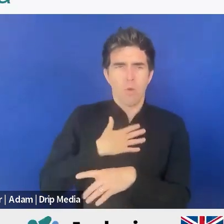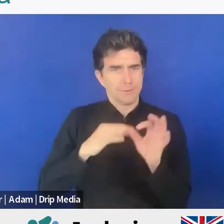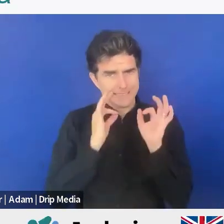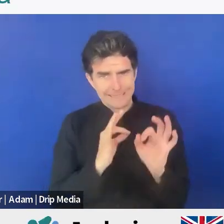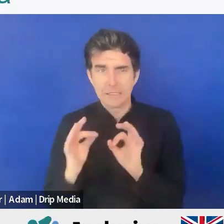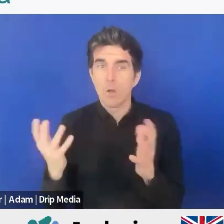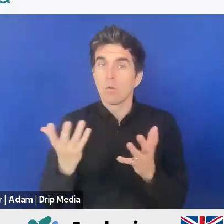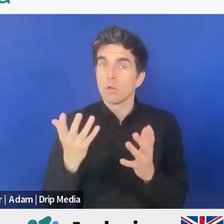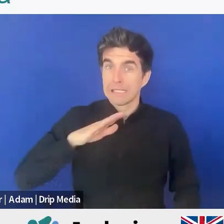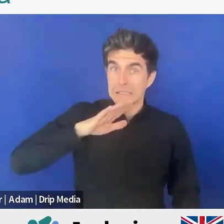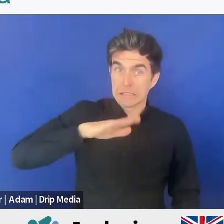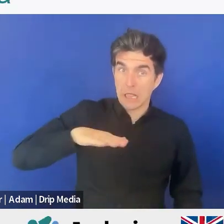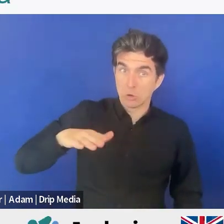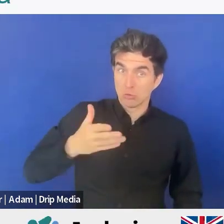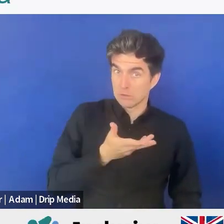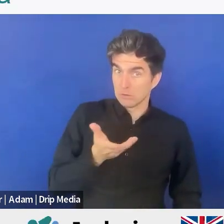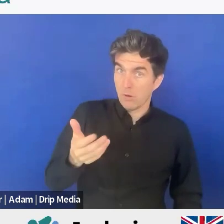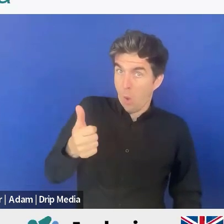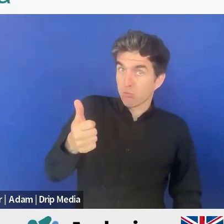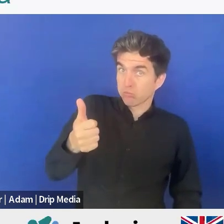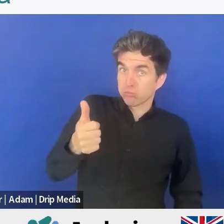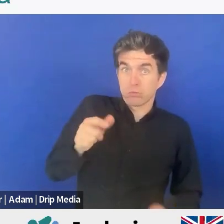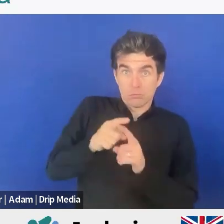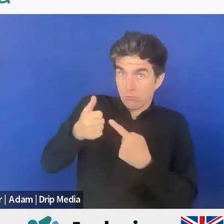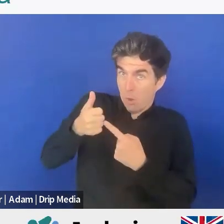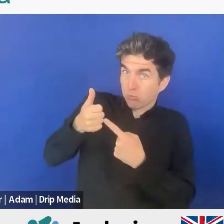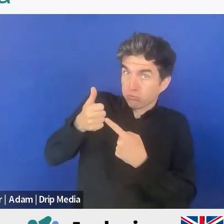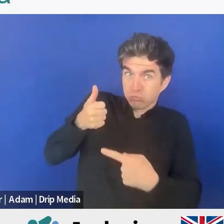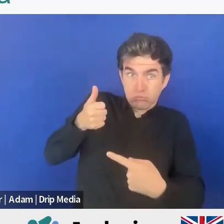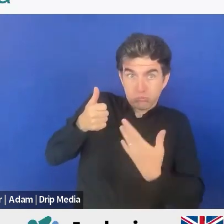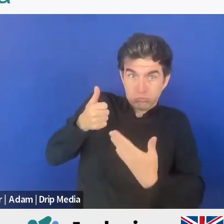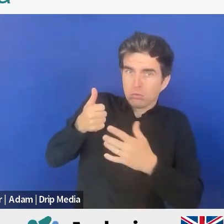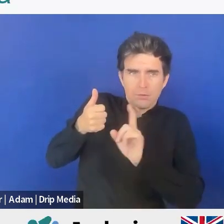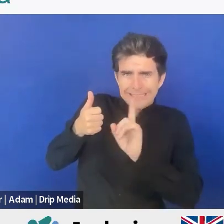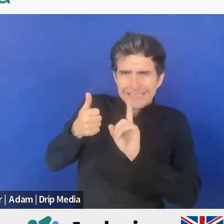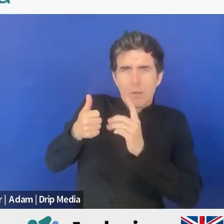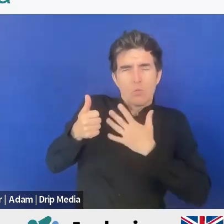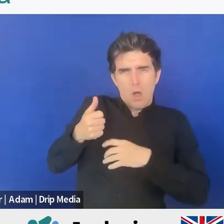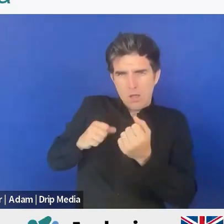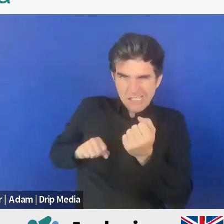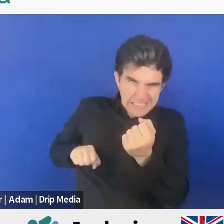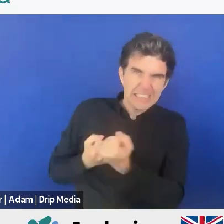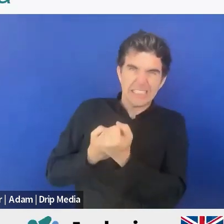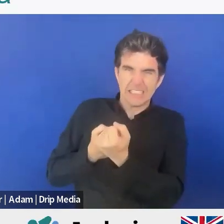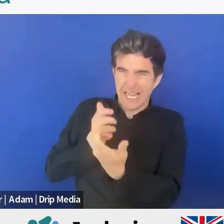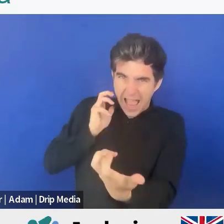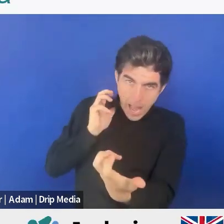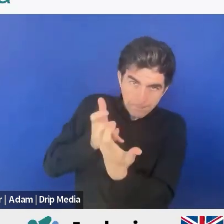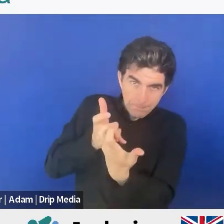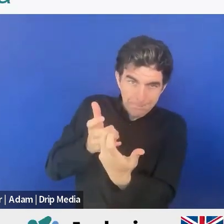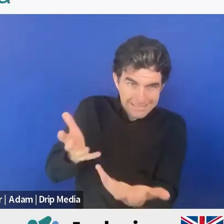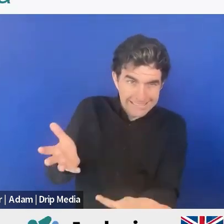well as home visits led by the OPDs and mobile teachers. And we collaborate with